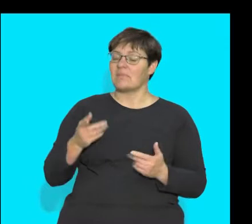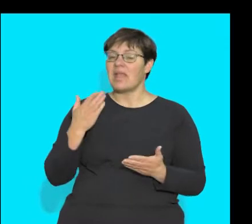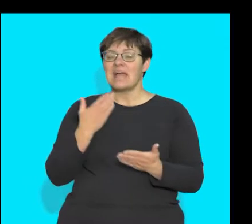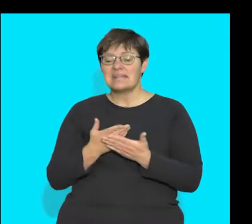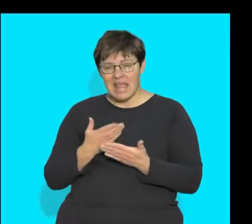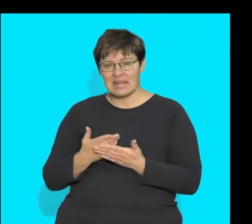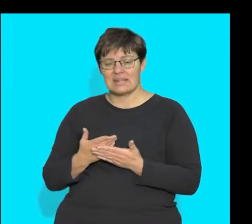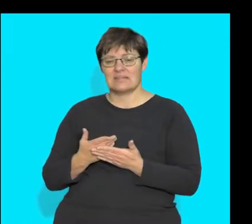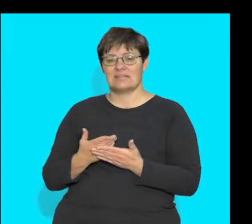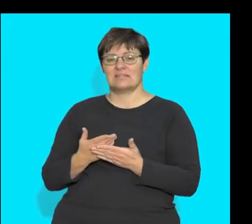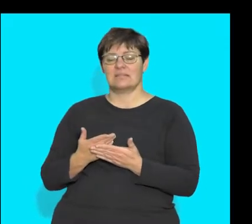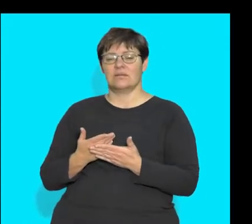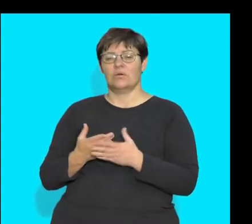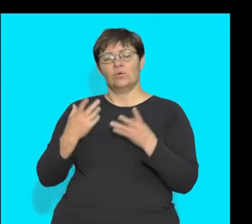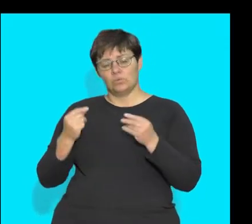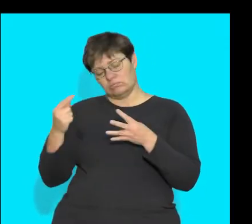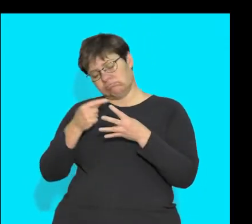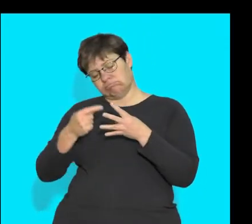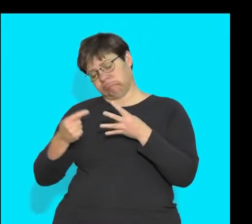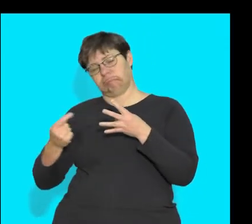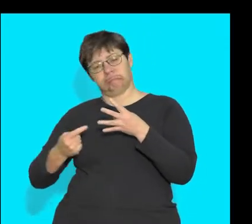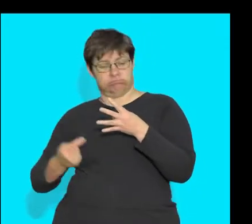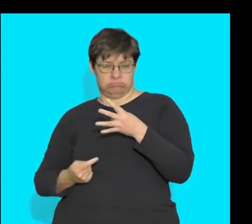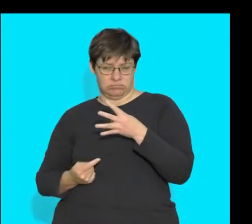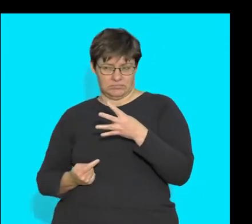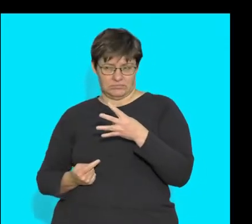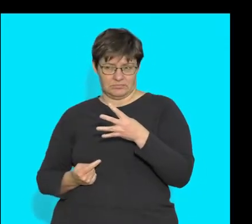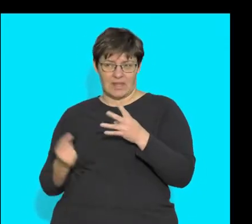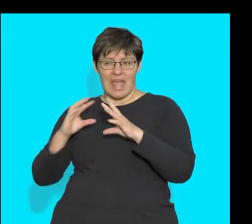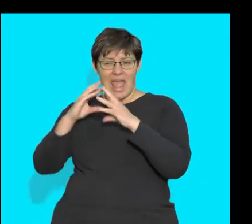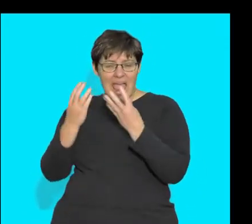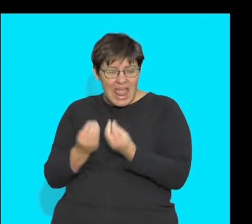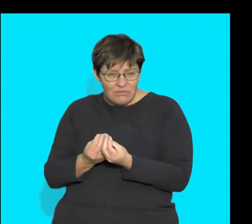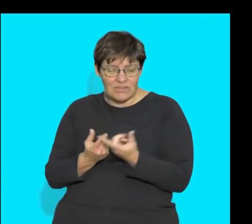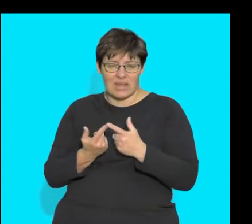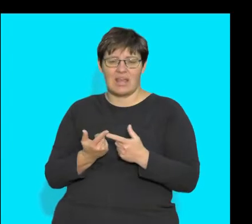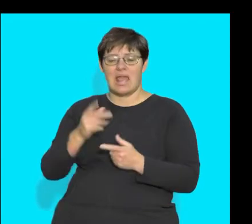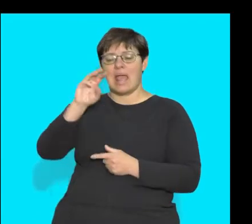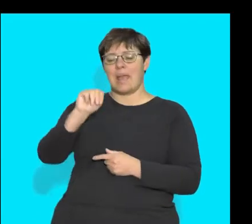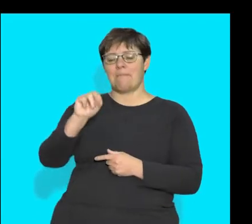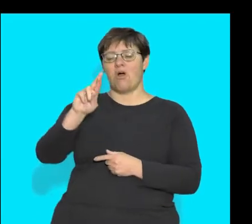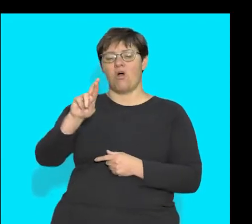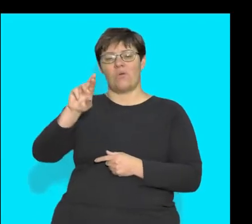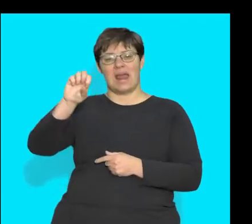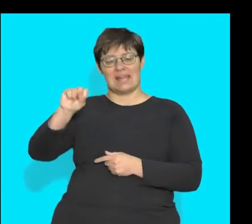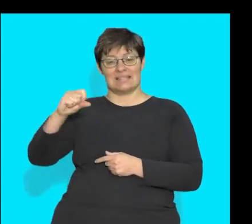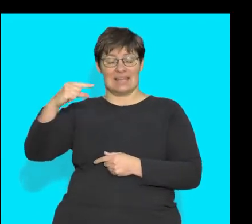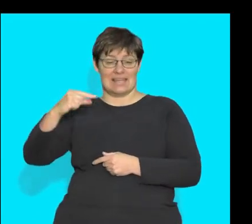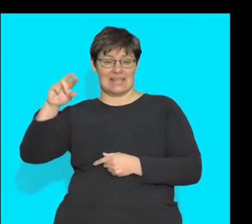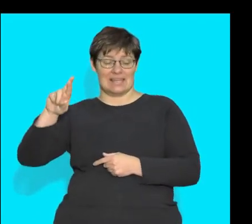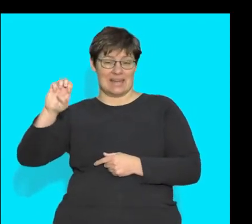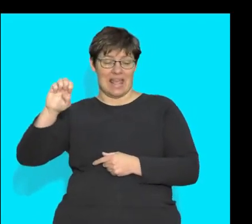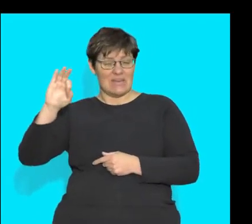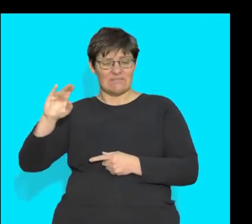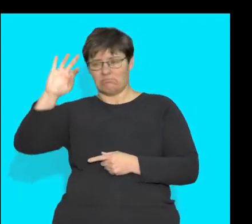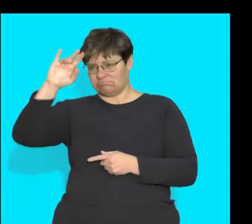are able to, all right, do the whole, as I said, Mrs. Greef thing. They are able to